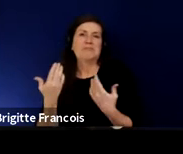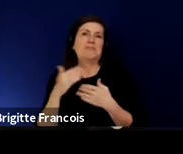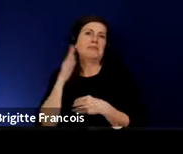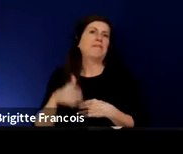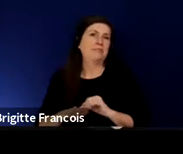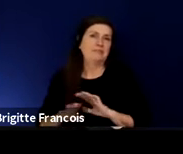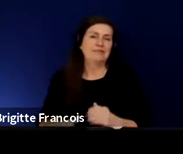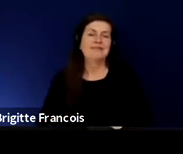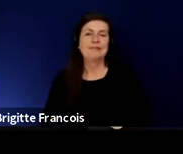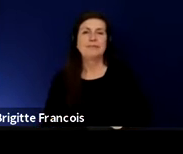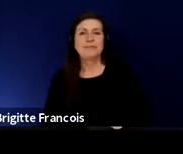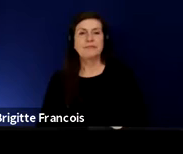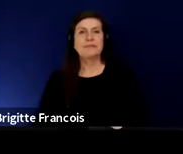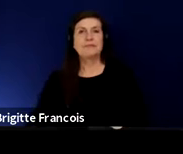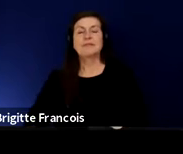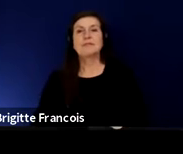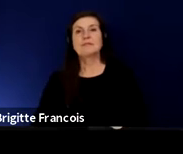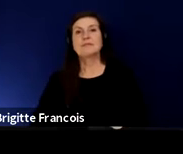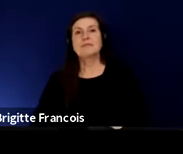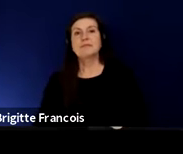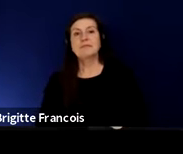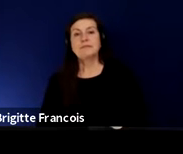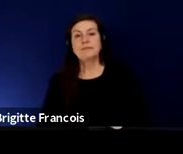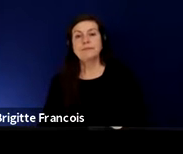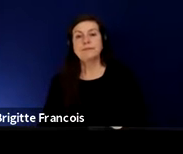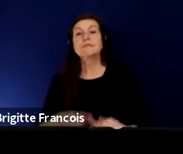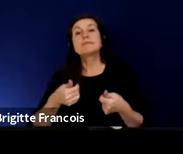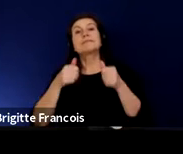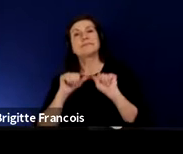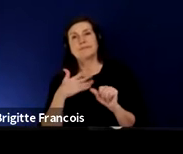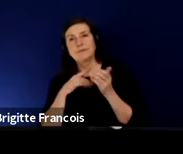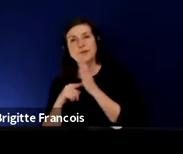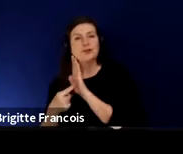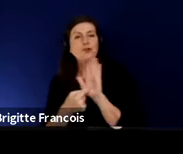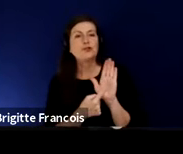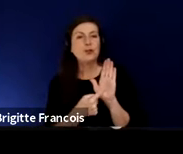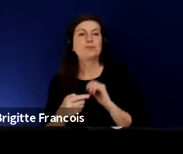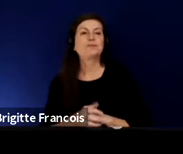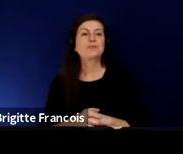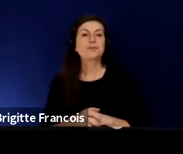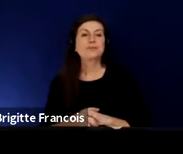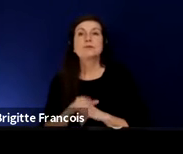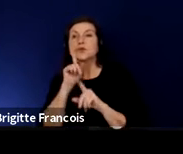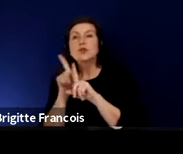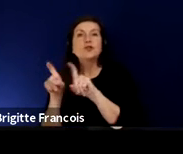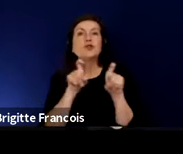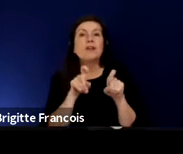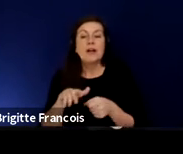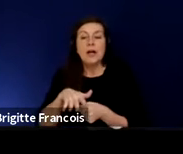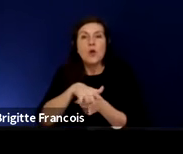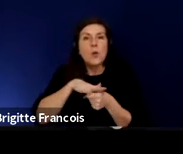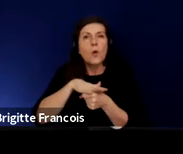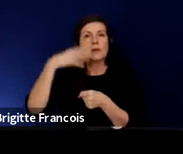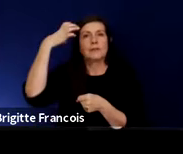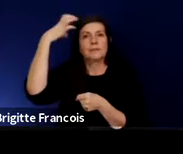So, and the other parts I wanted to show from the survey of local governments in Sweden is when we asked why